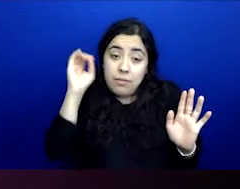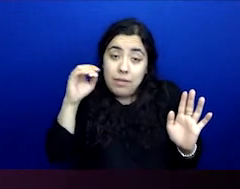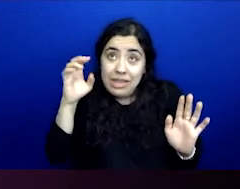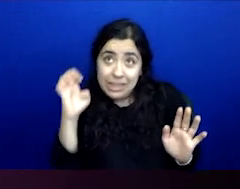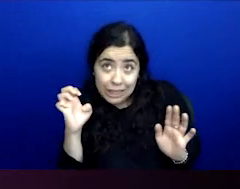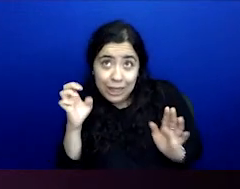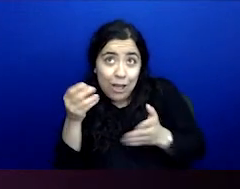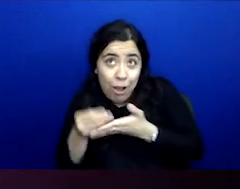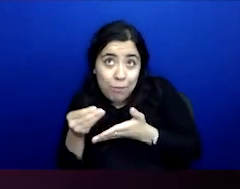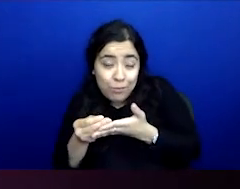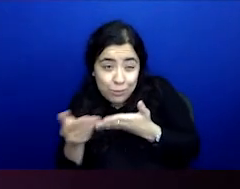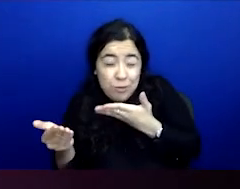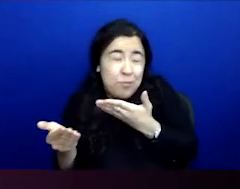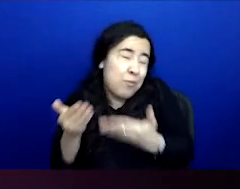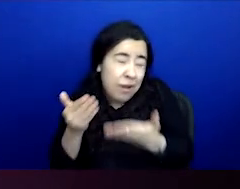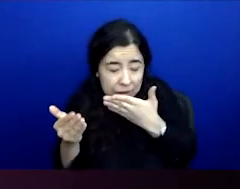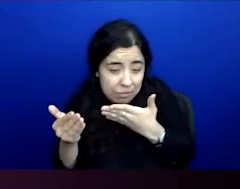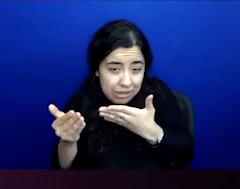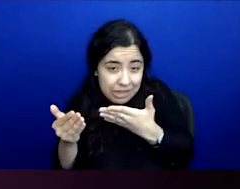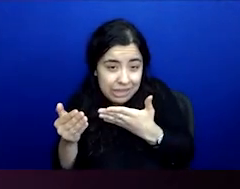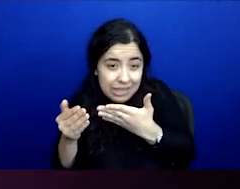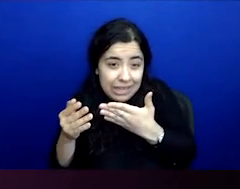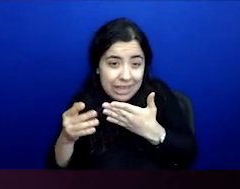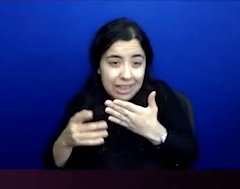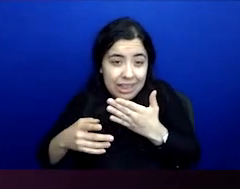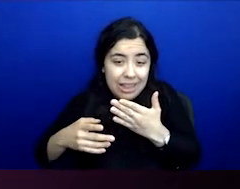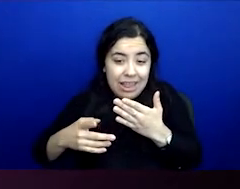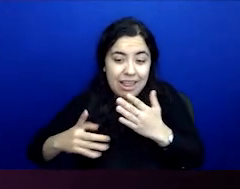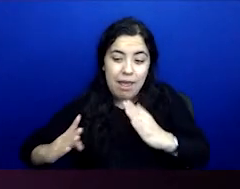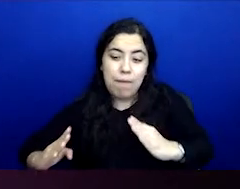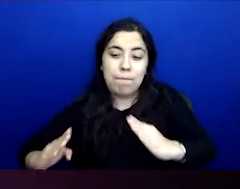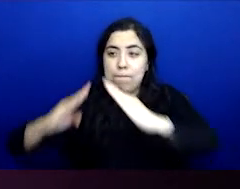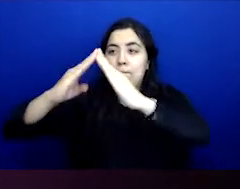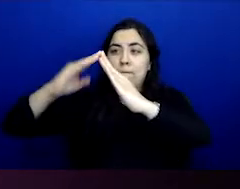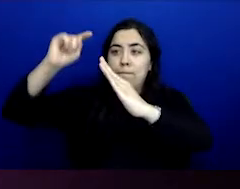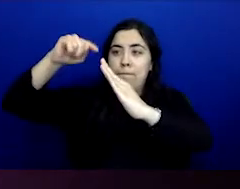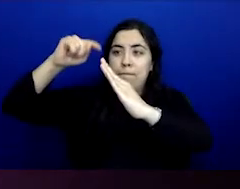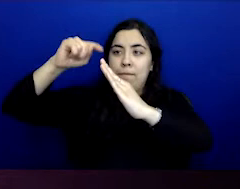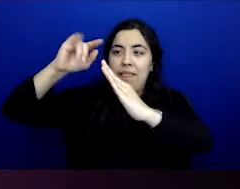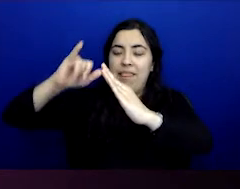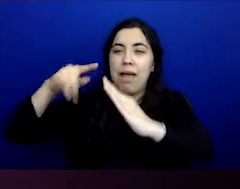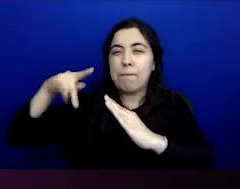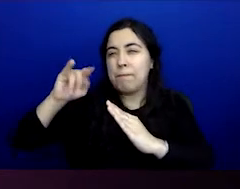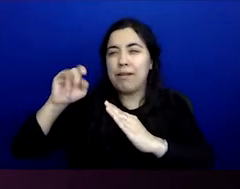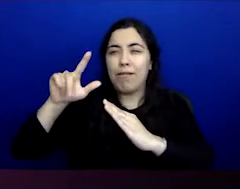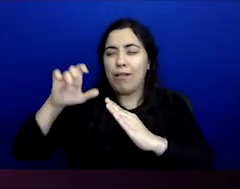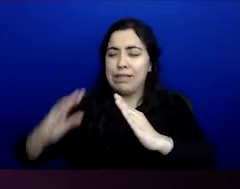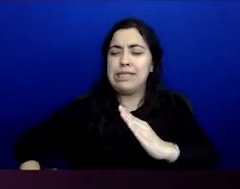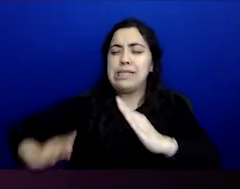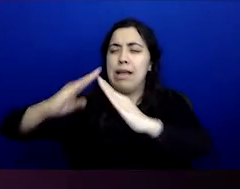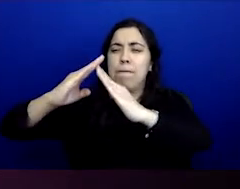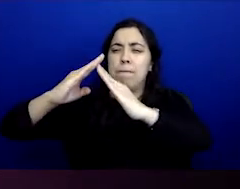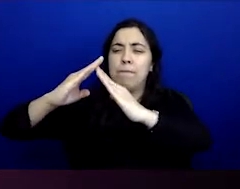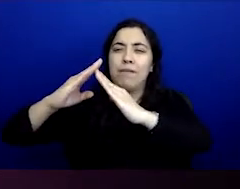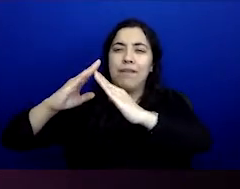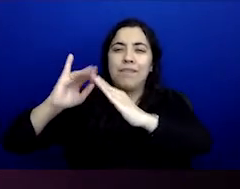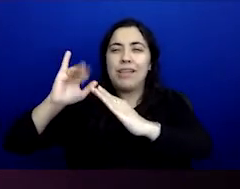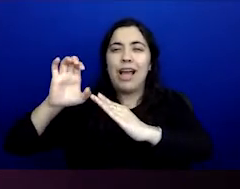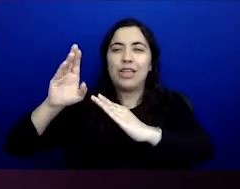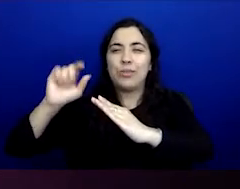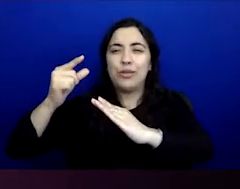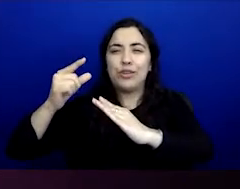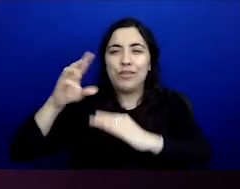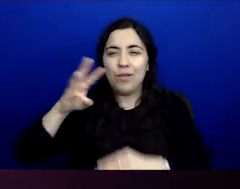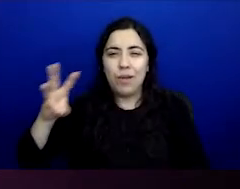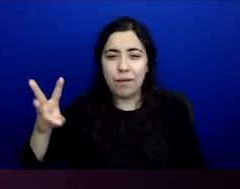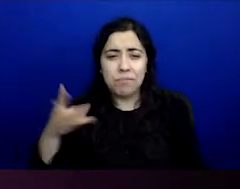e-commerce is probably the pinnacle of the iceberg of the web. You look at this product page. Seems pretty simple. It's just a